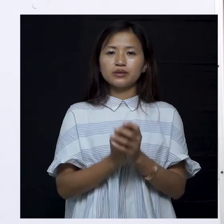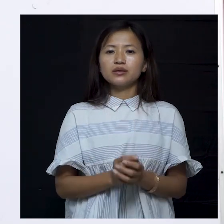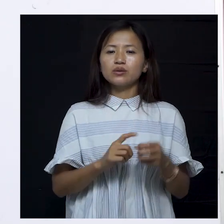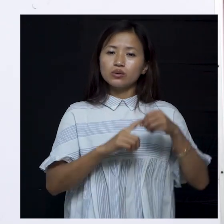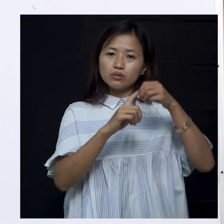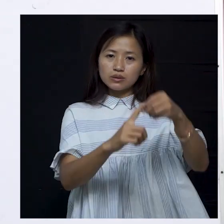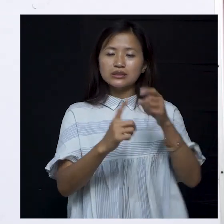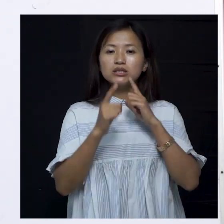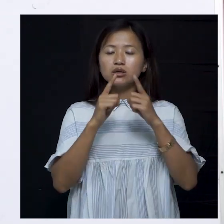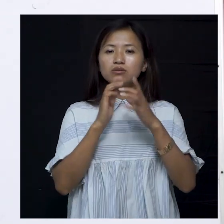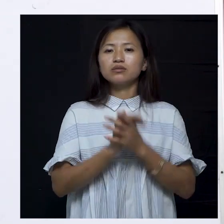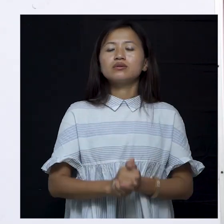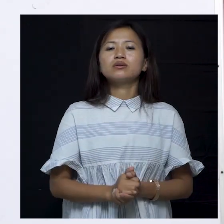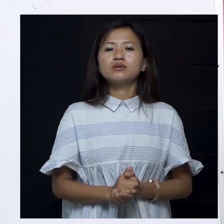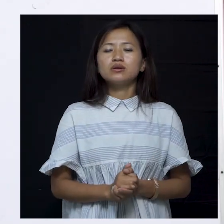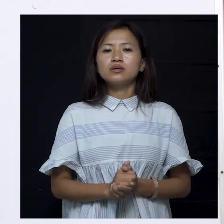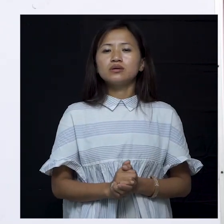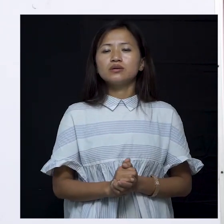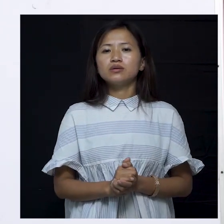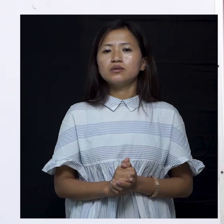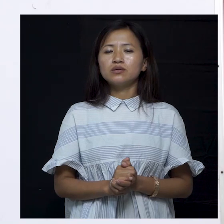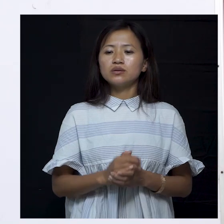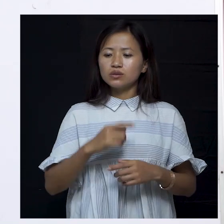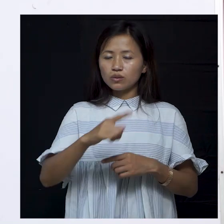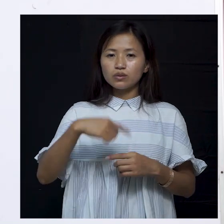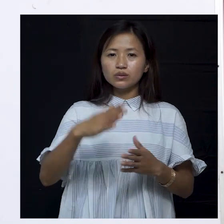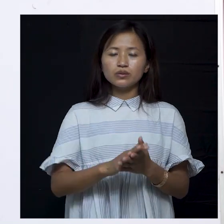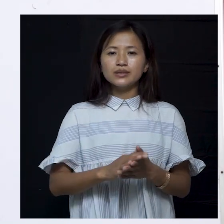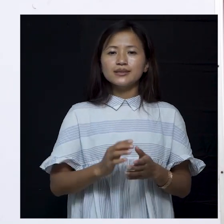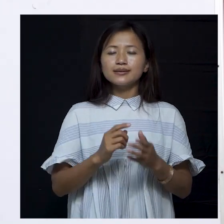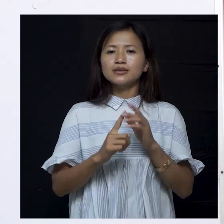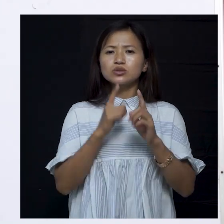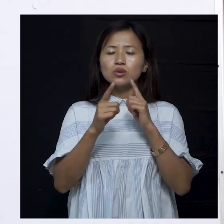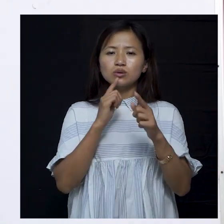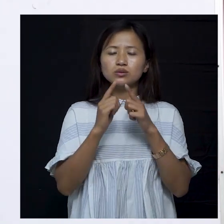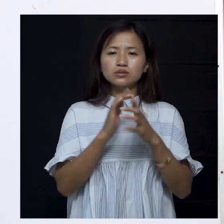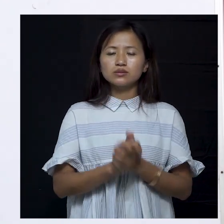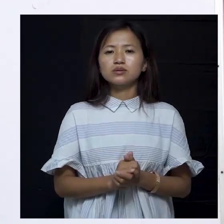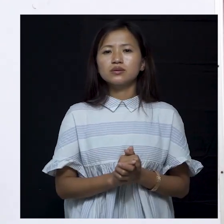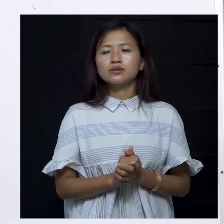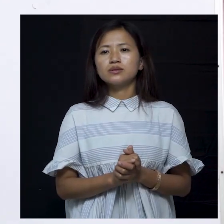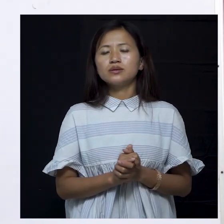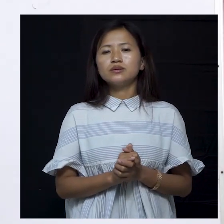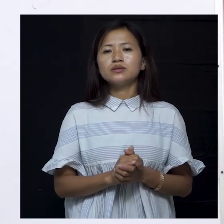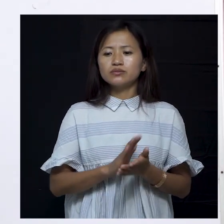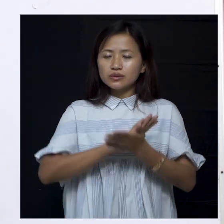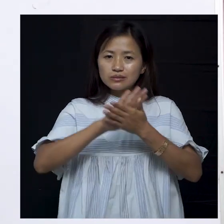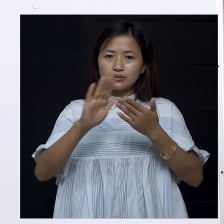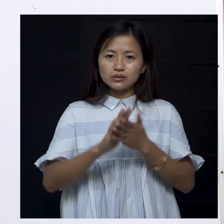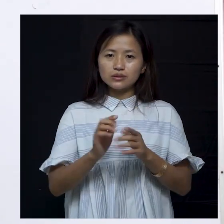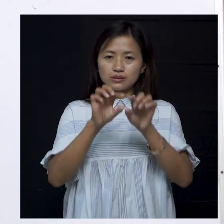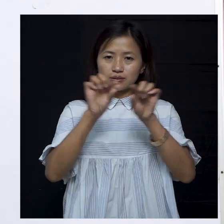girl. And so you can understand now, it always describes, okay? If you are asked to complete the